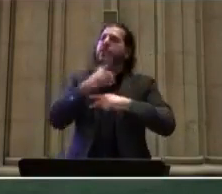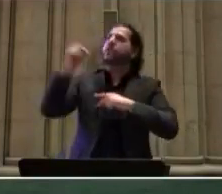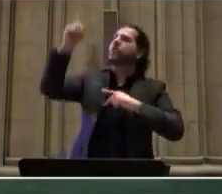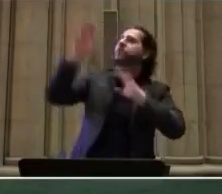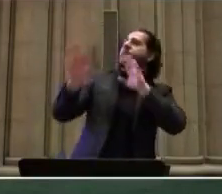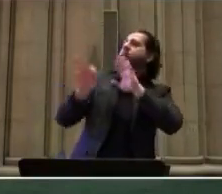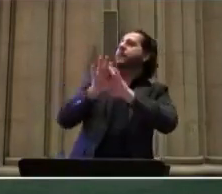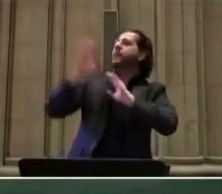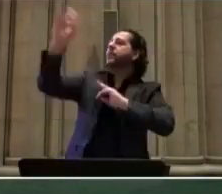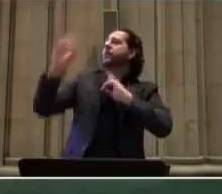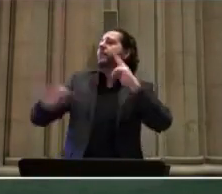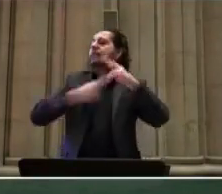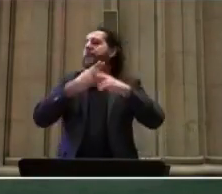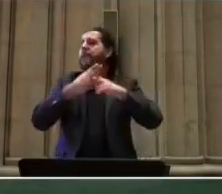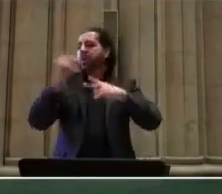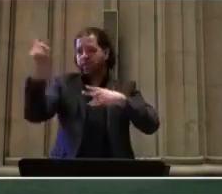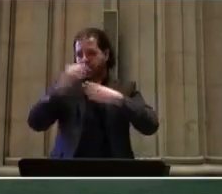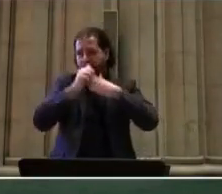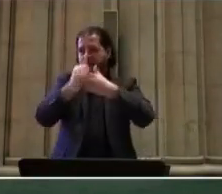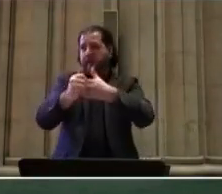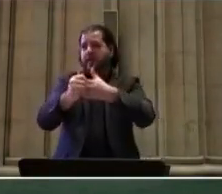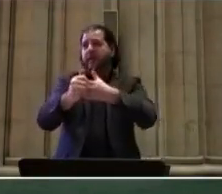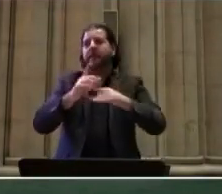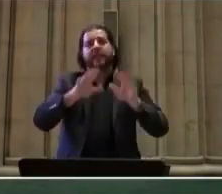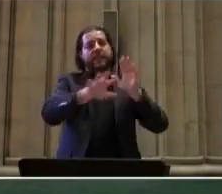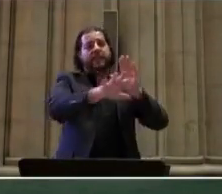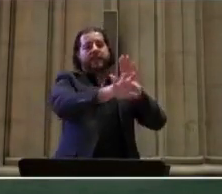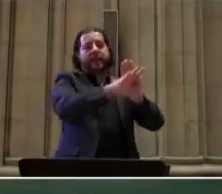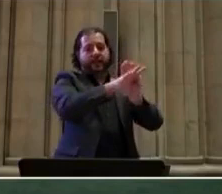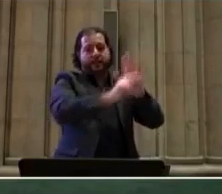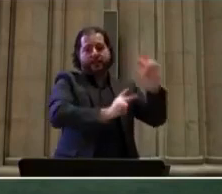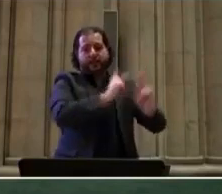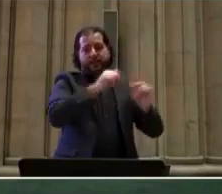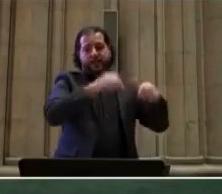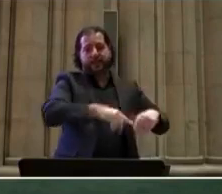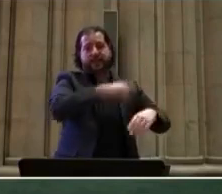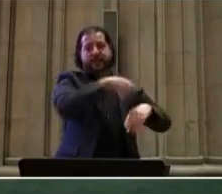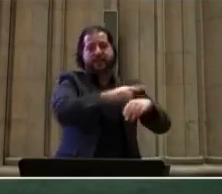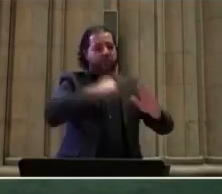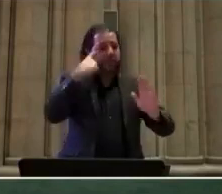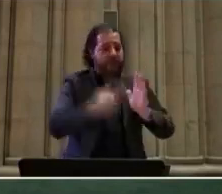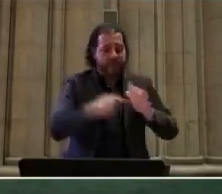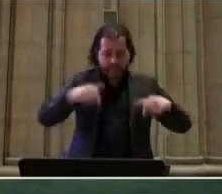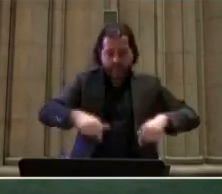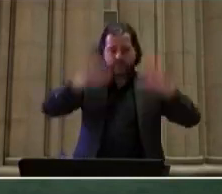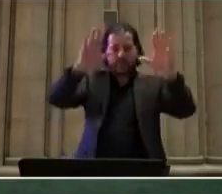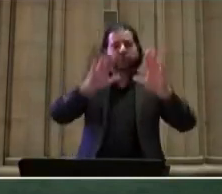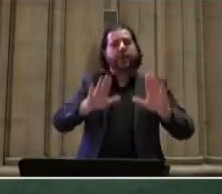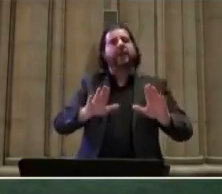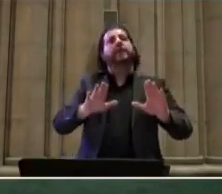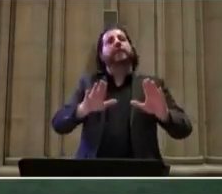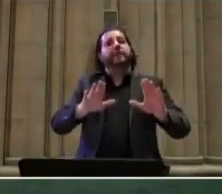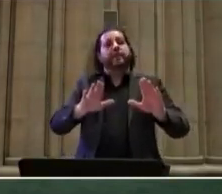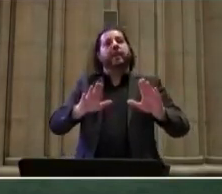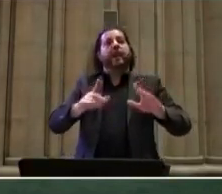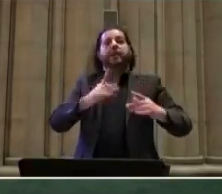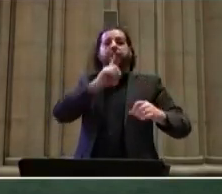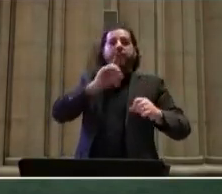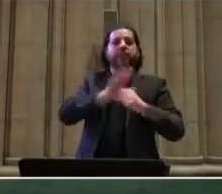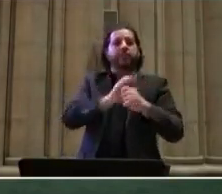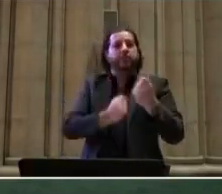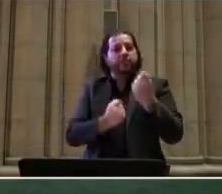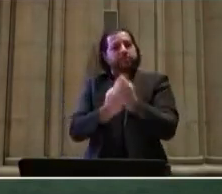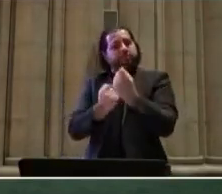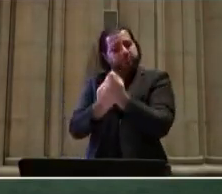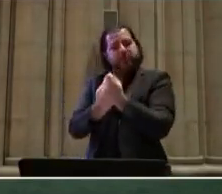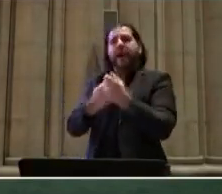and through your name you guide. The elected officials of this nation recognize its greatness and have pledged to uphold and promote